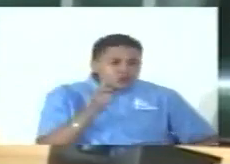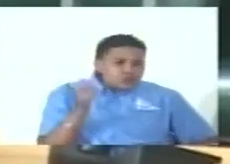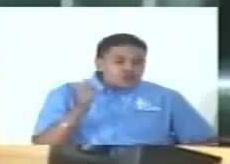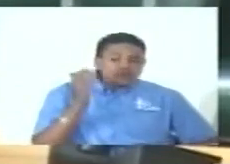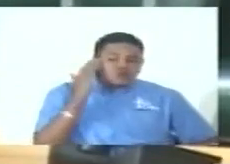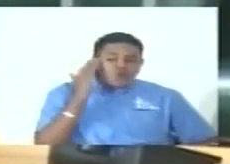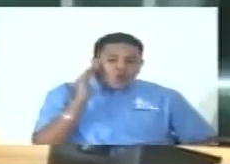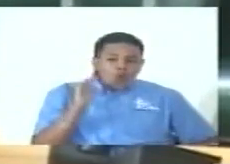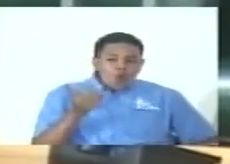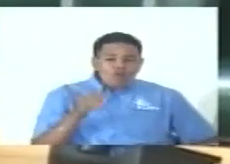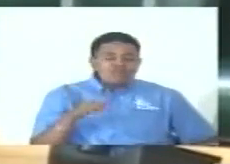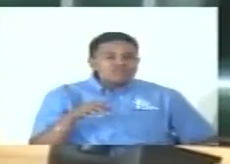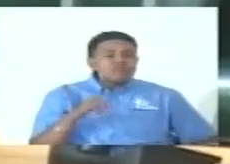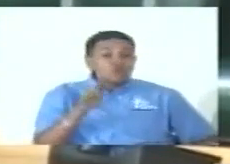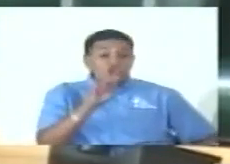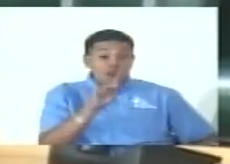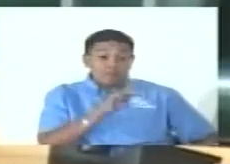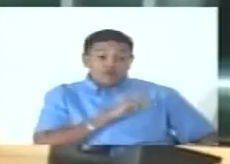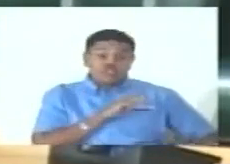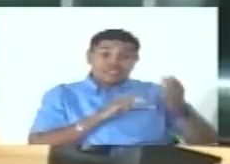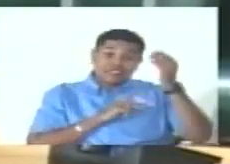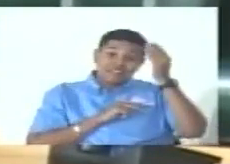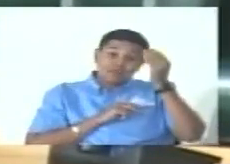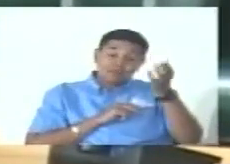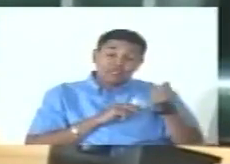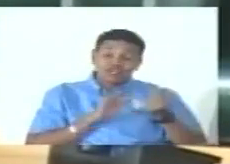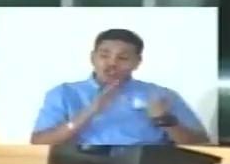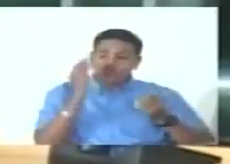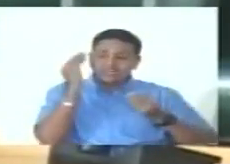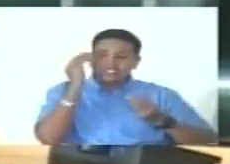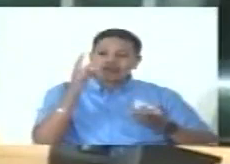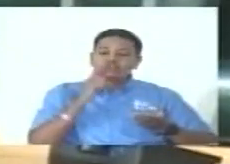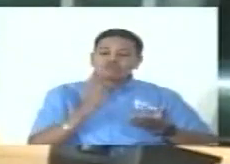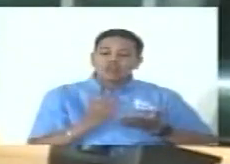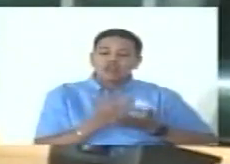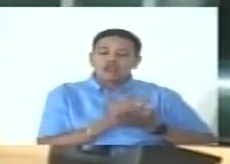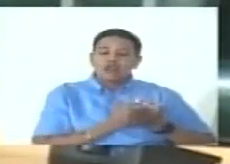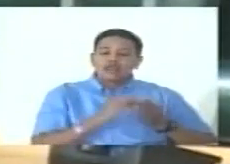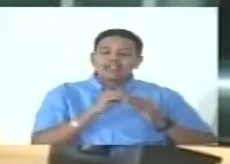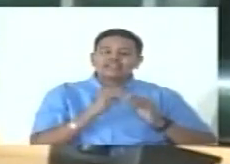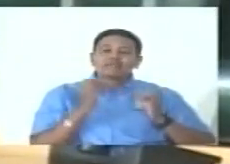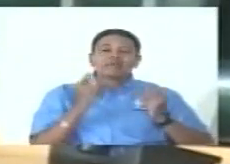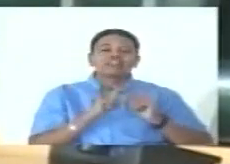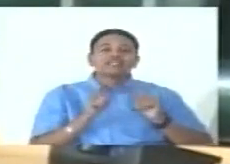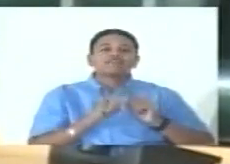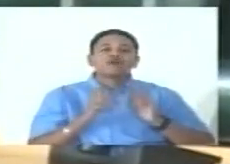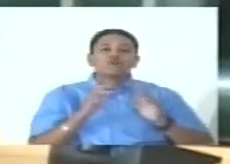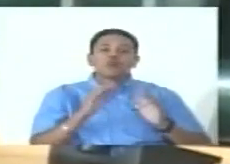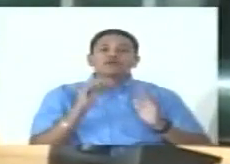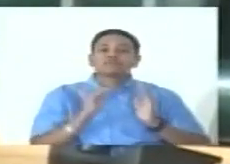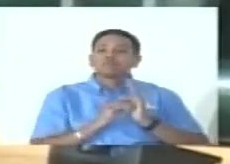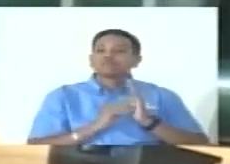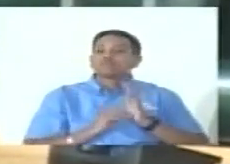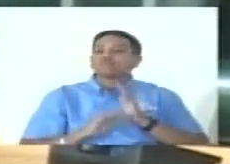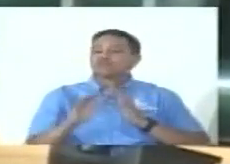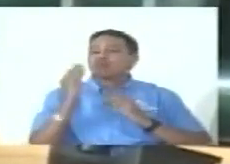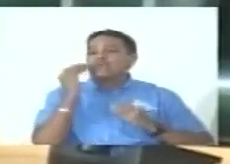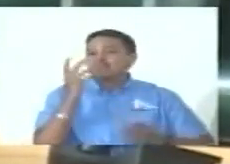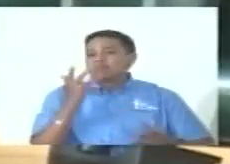And so your personal information and your data is being captured in many ways. Mr.